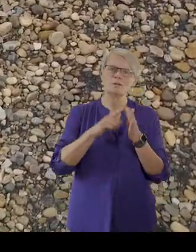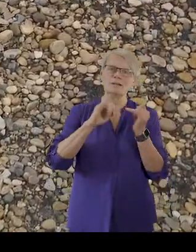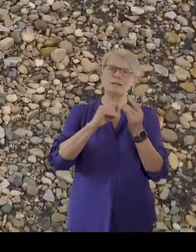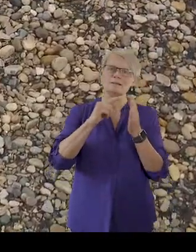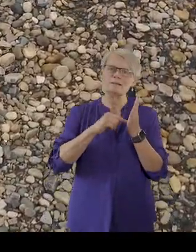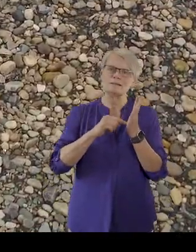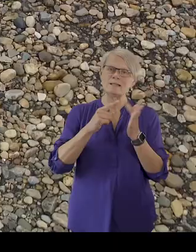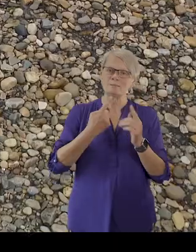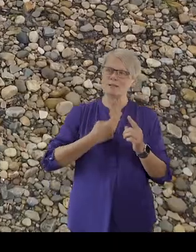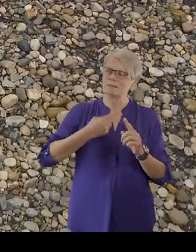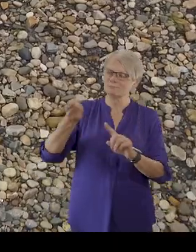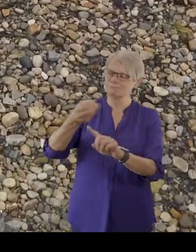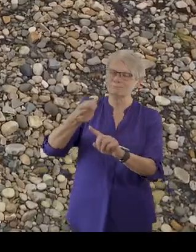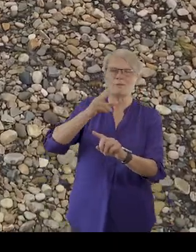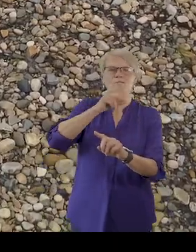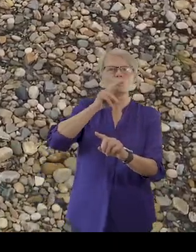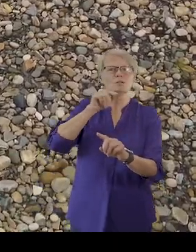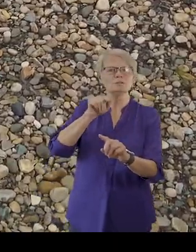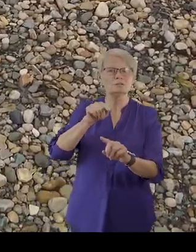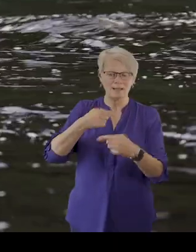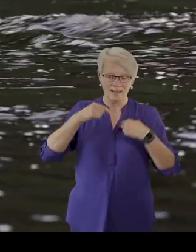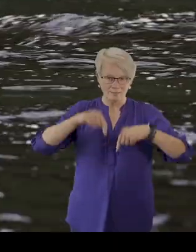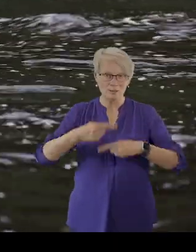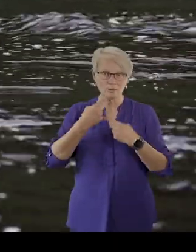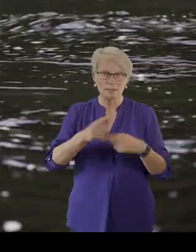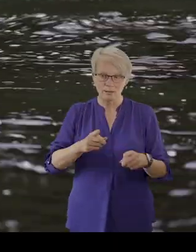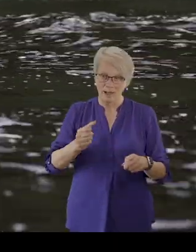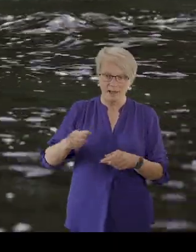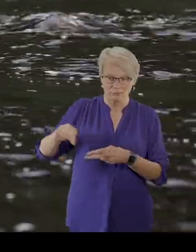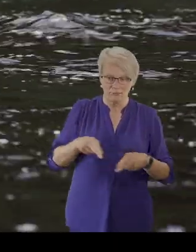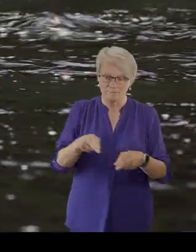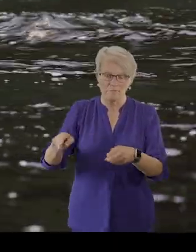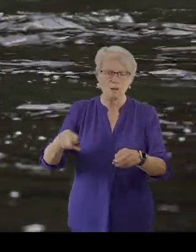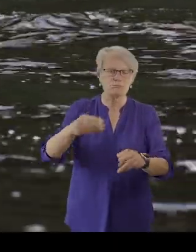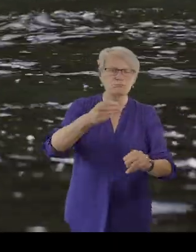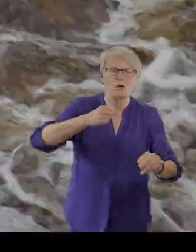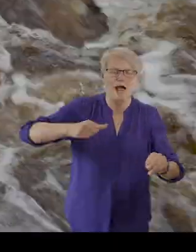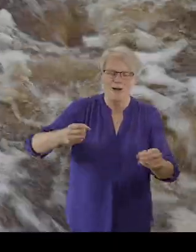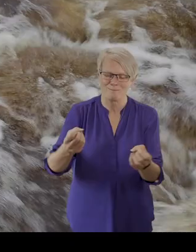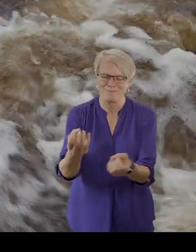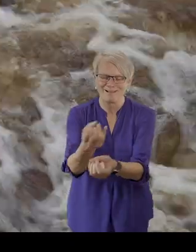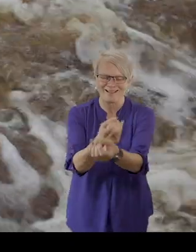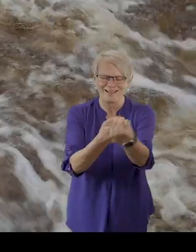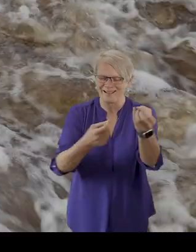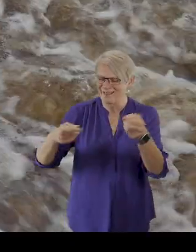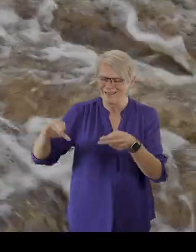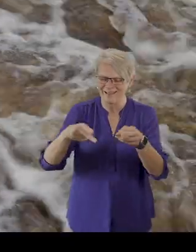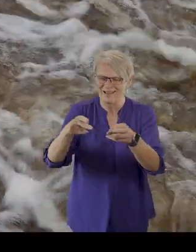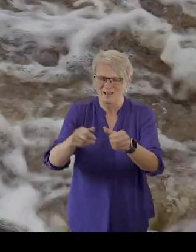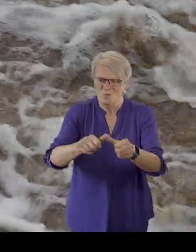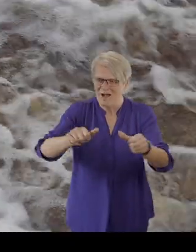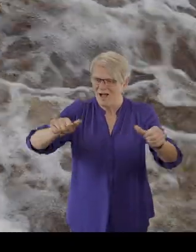am Lisette. I am voiceover. I am here to say there is a fast-flowing river in browns and bubbles,